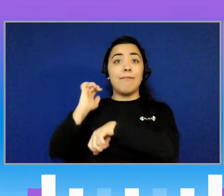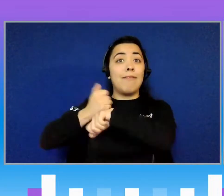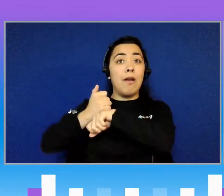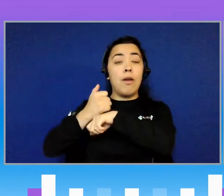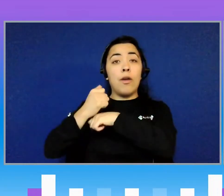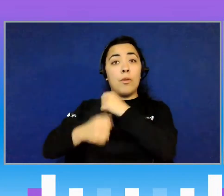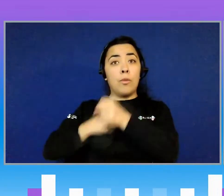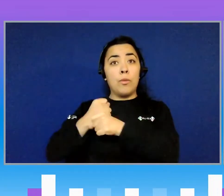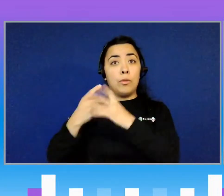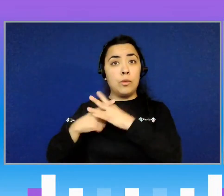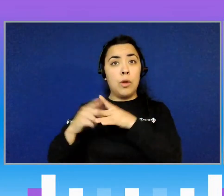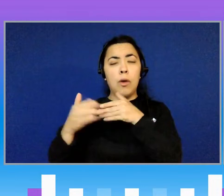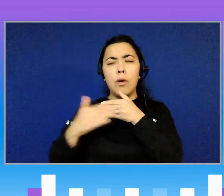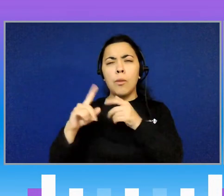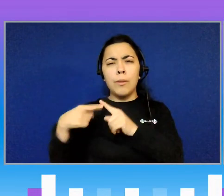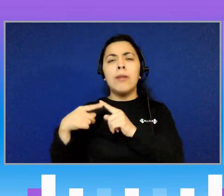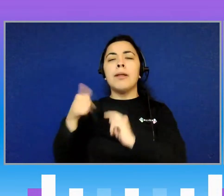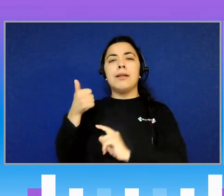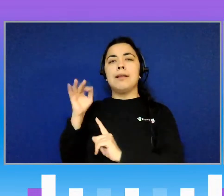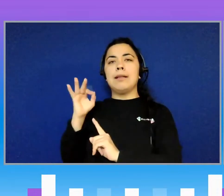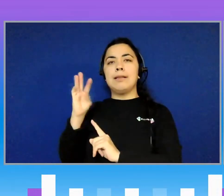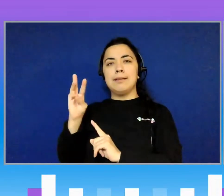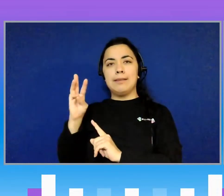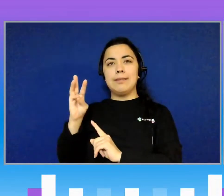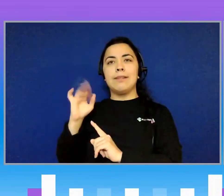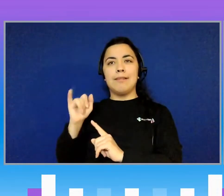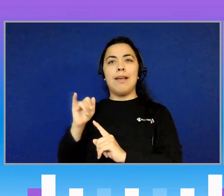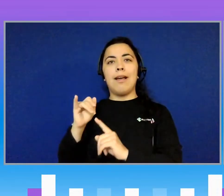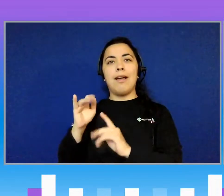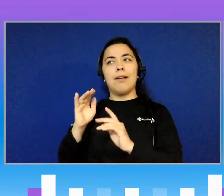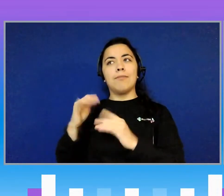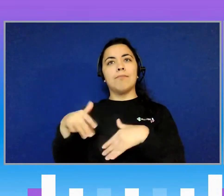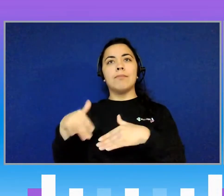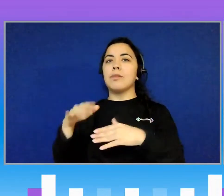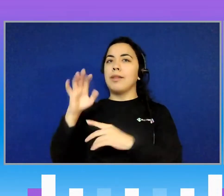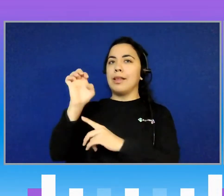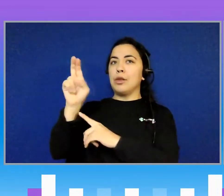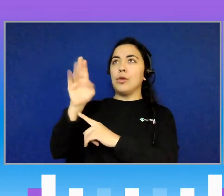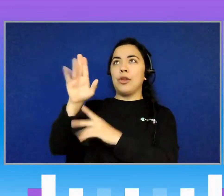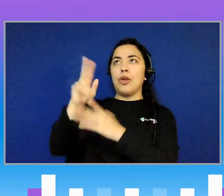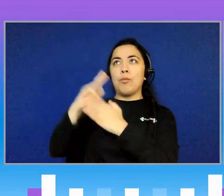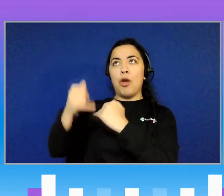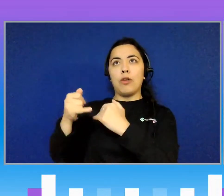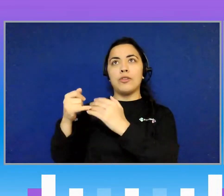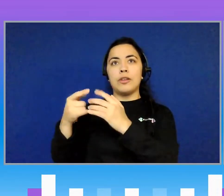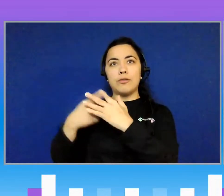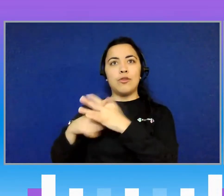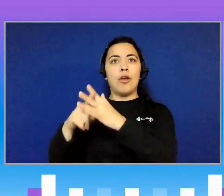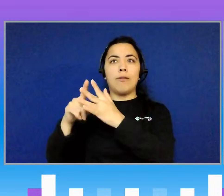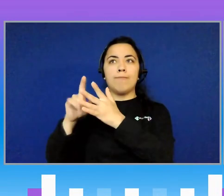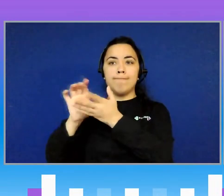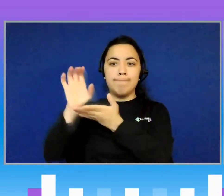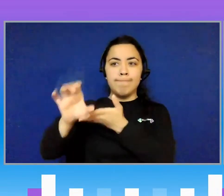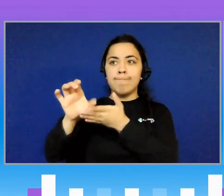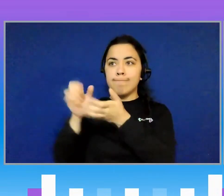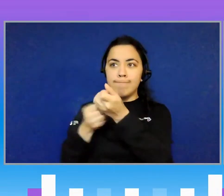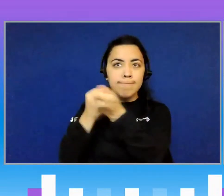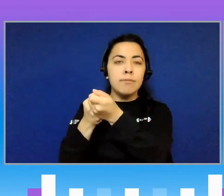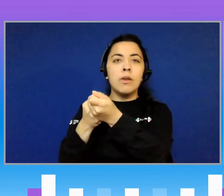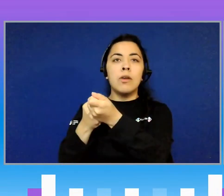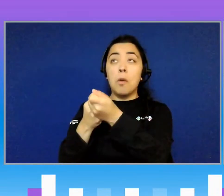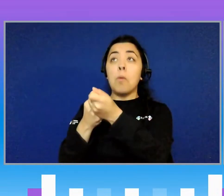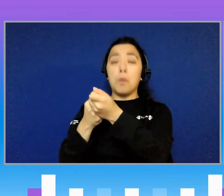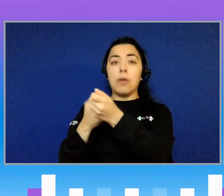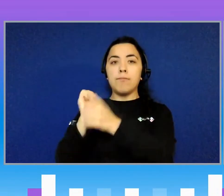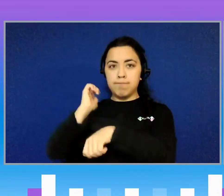1996, thanks to a project funded by the European Union. And since the